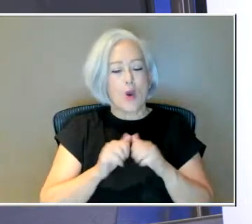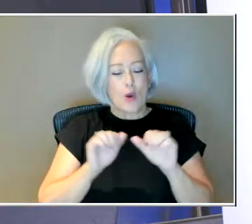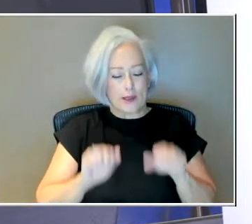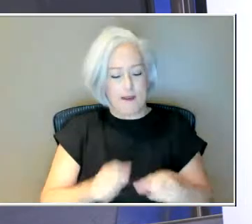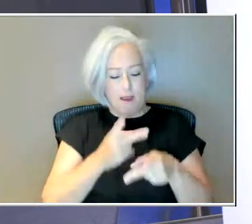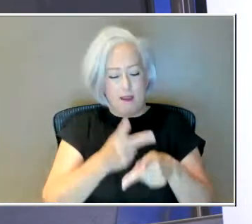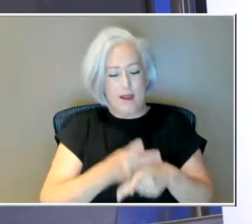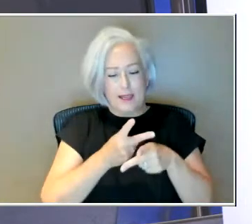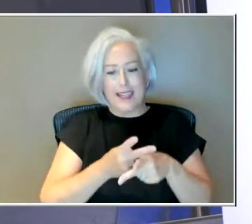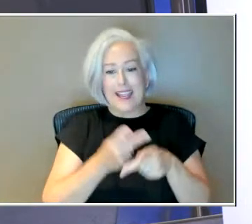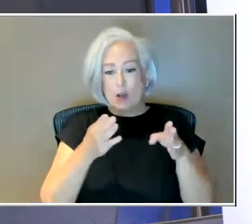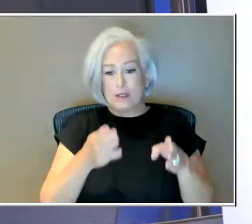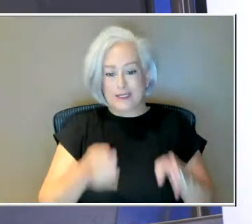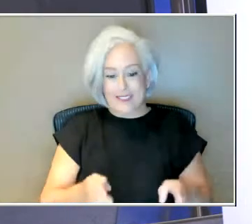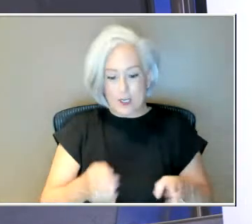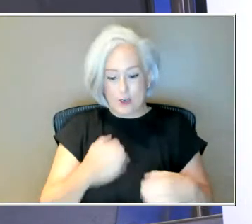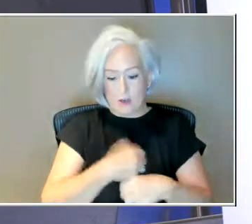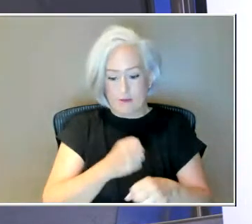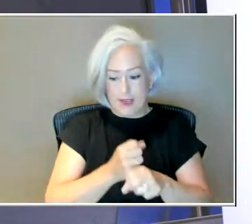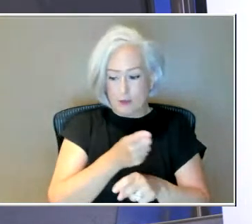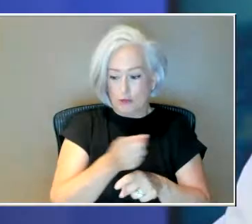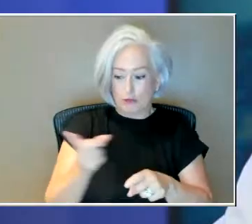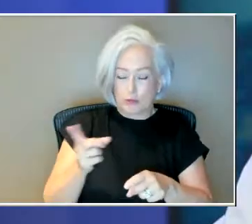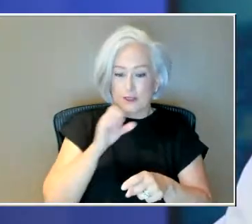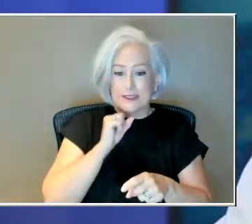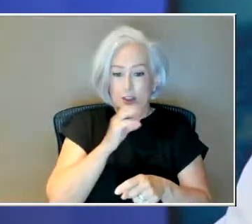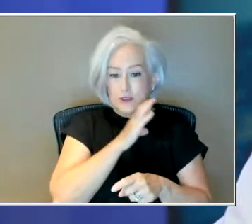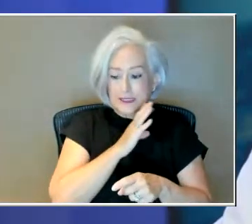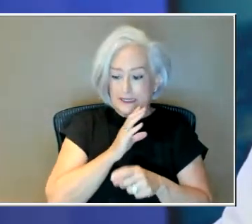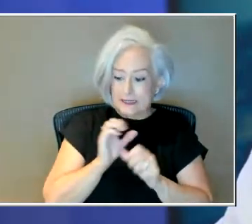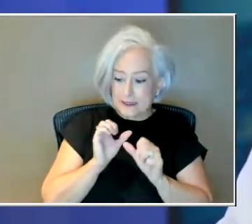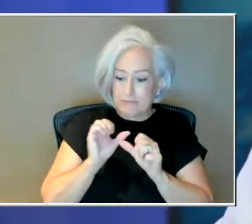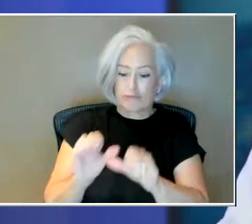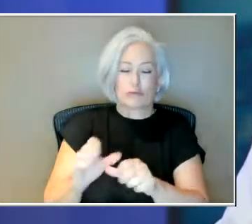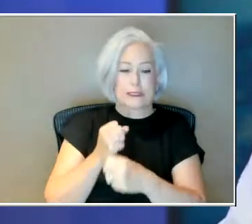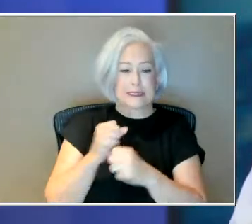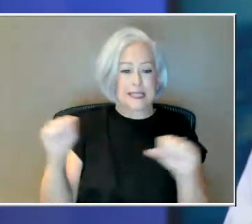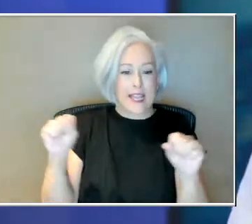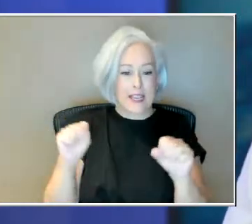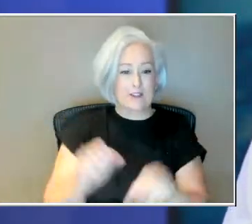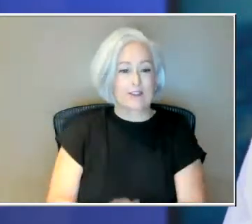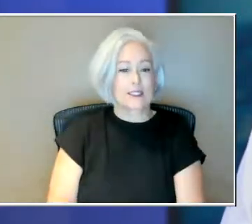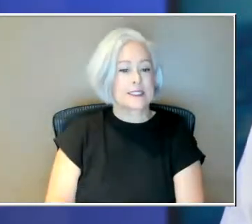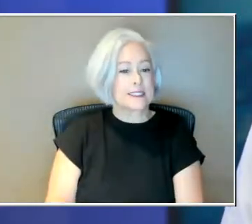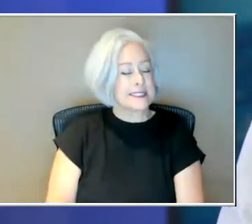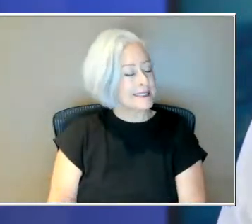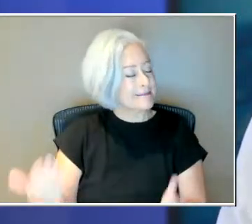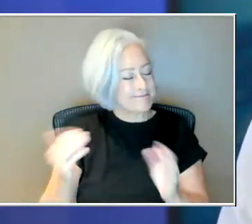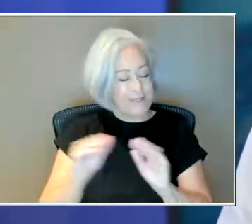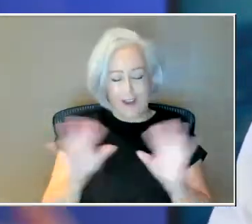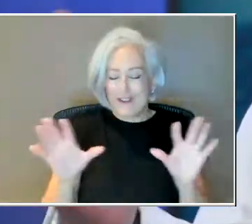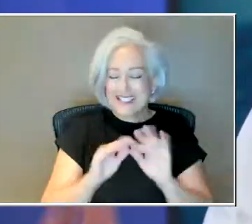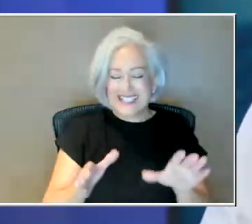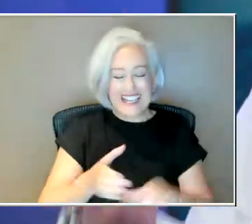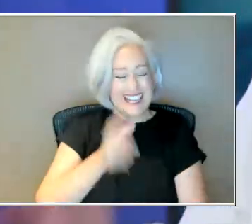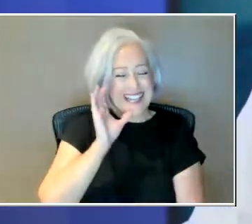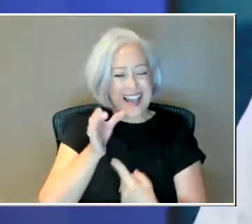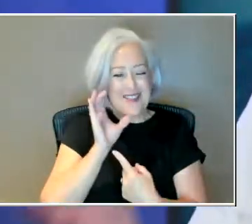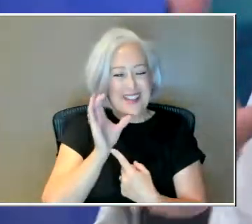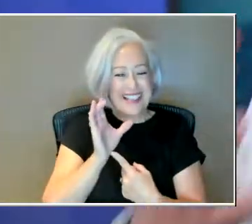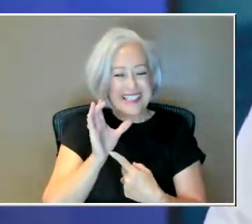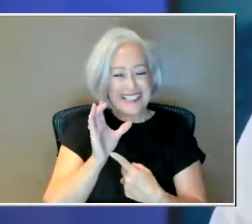comfortable in these high heat temperatures? Yeah, so you know, hydration, obviously, the key word for today is